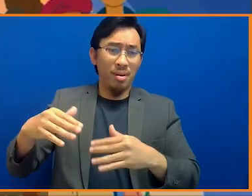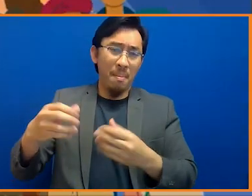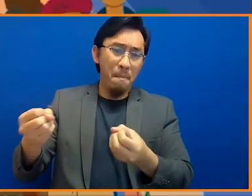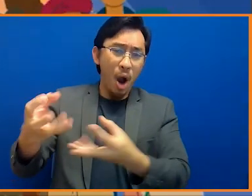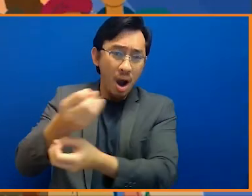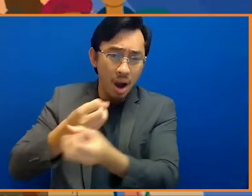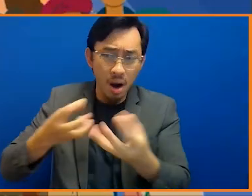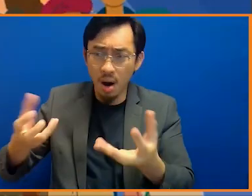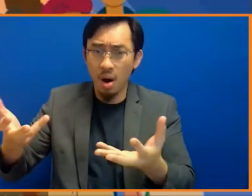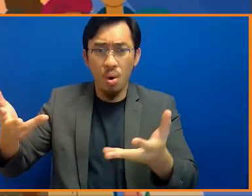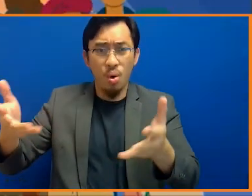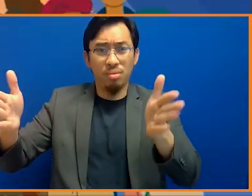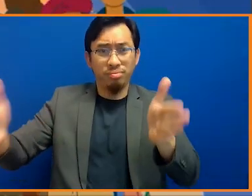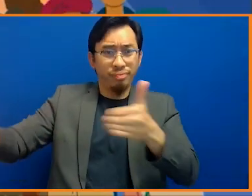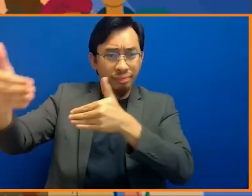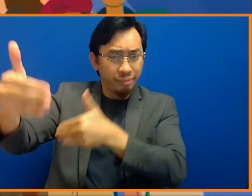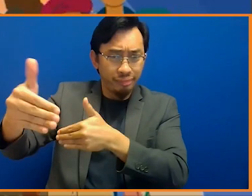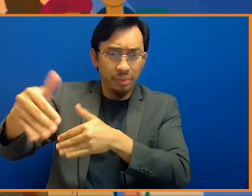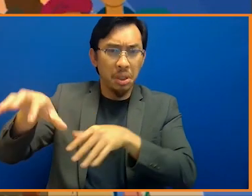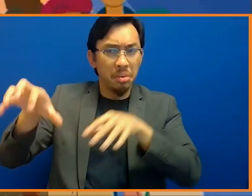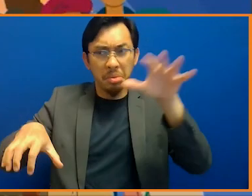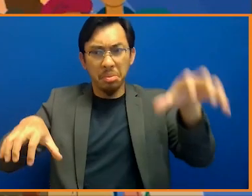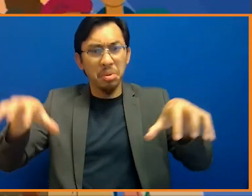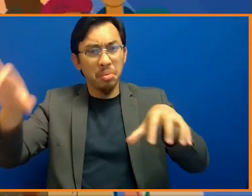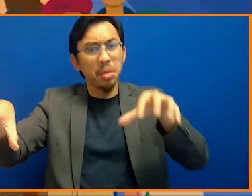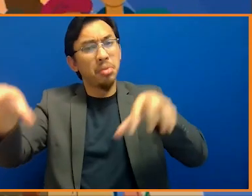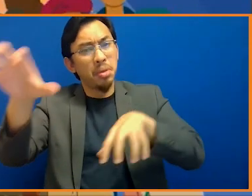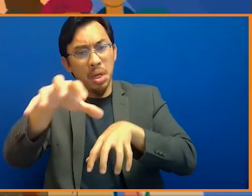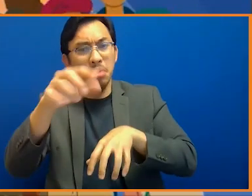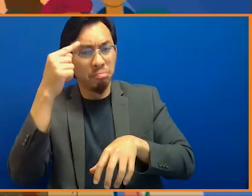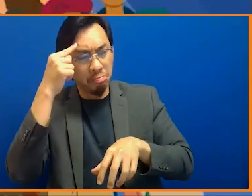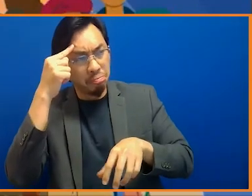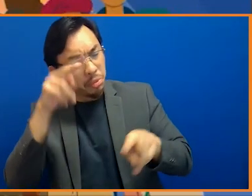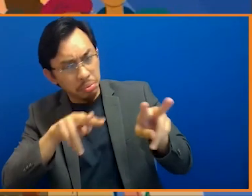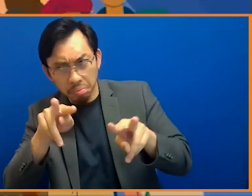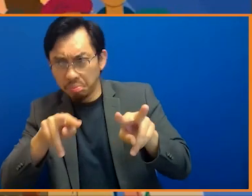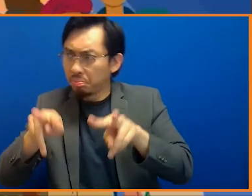park and other kind of assigned location.